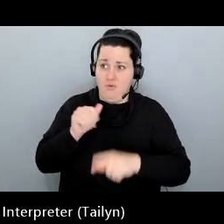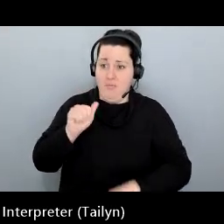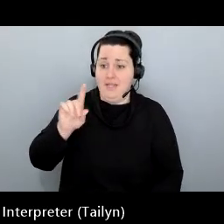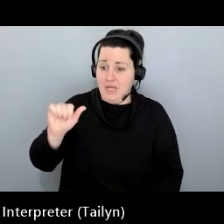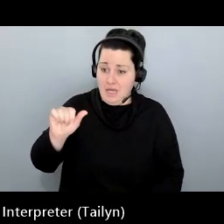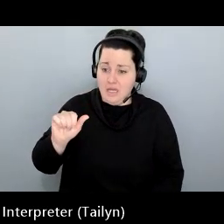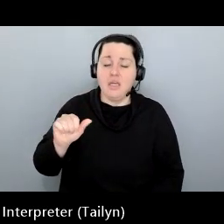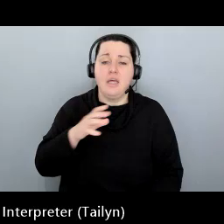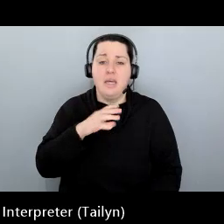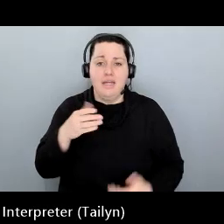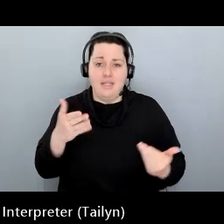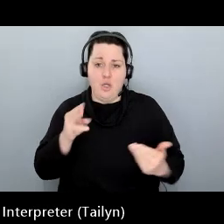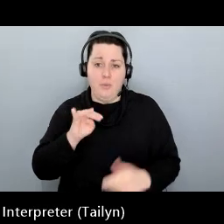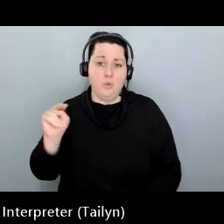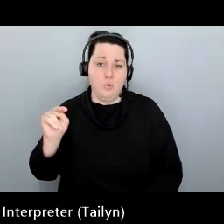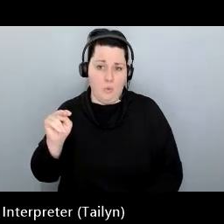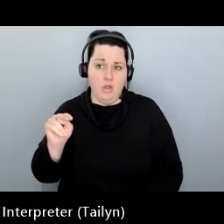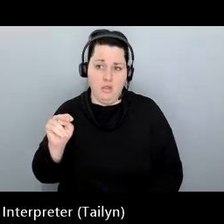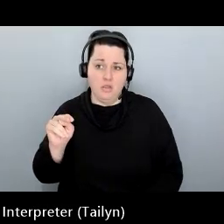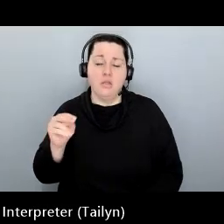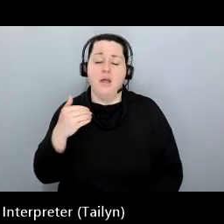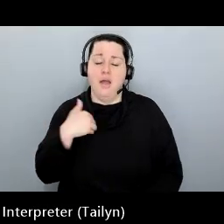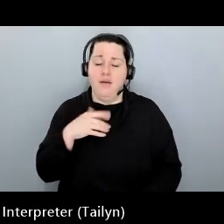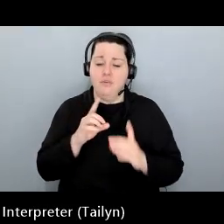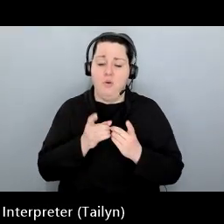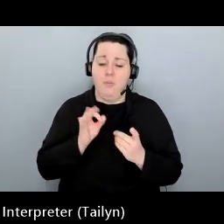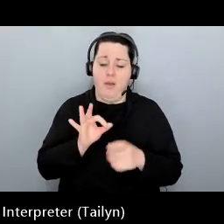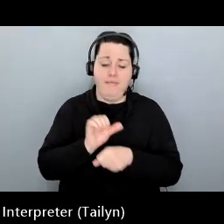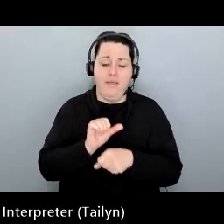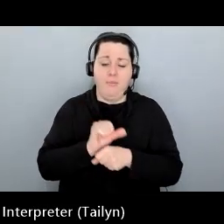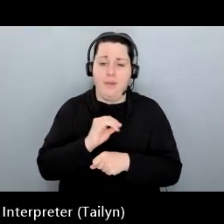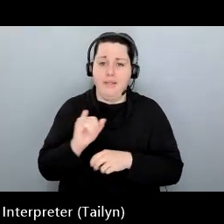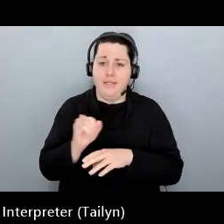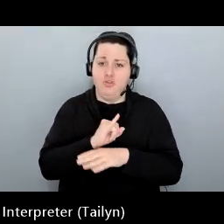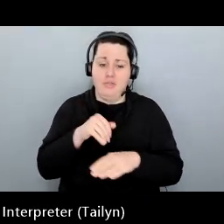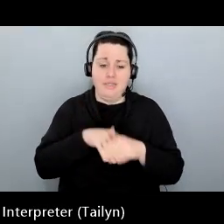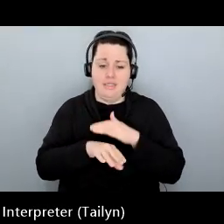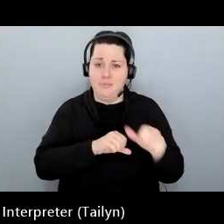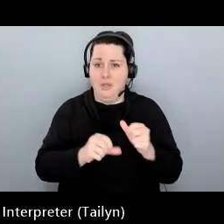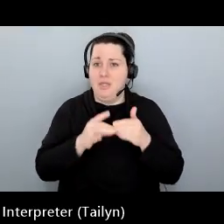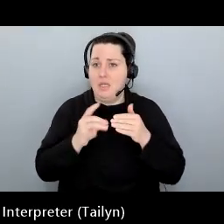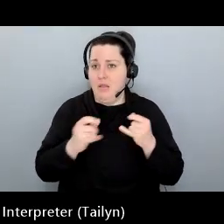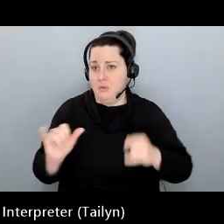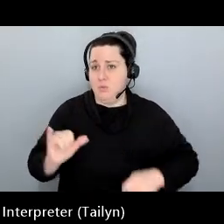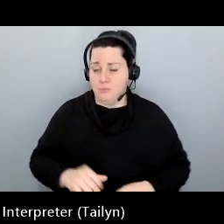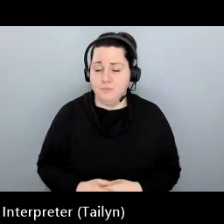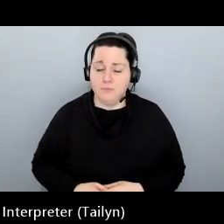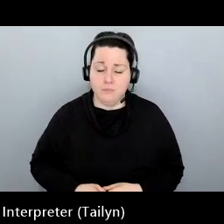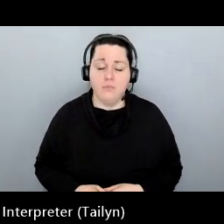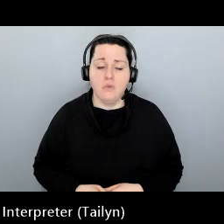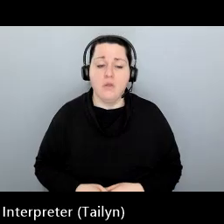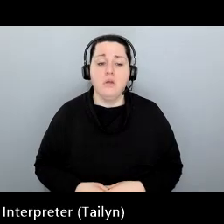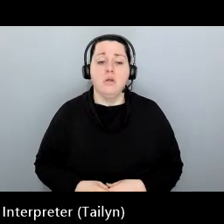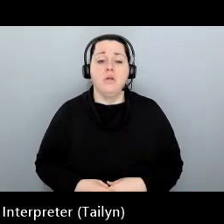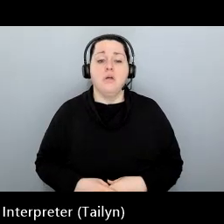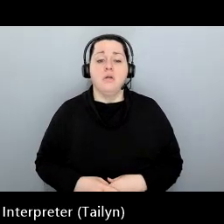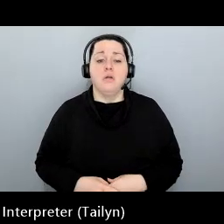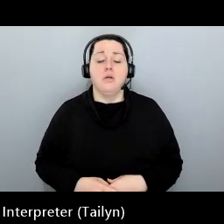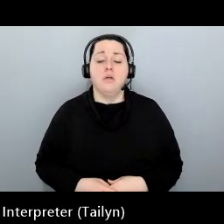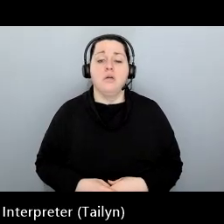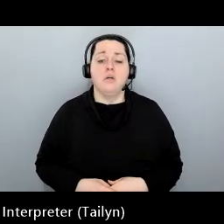here within the state of Minnesota, there's the Department of Labor and Industry accessibility guidelines as well, right? But in addition to